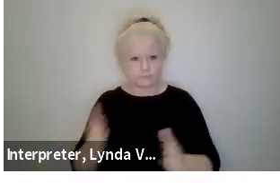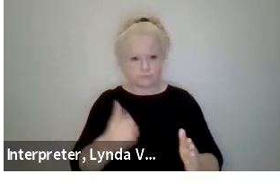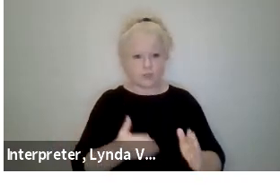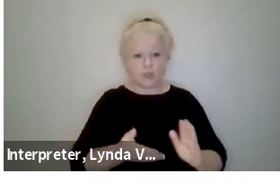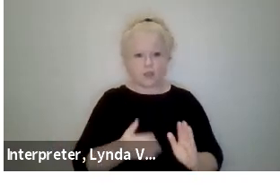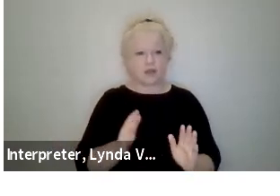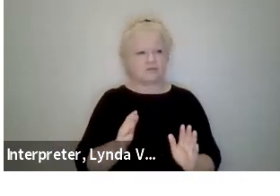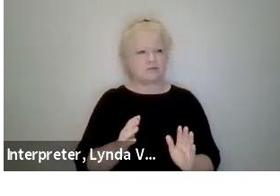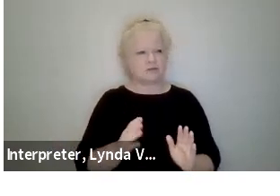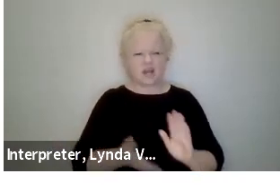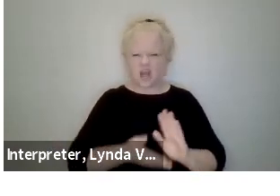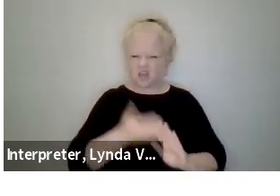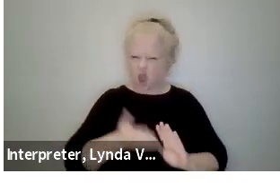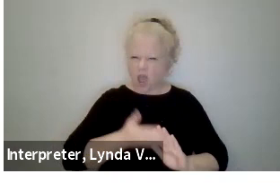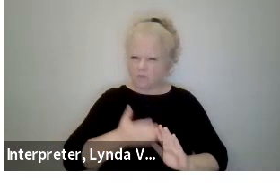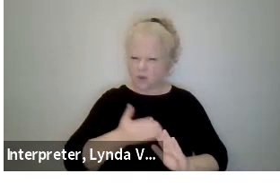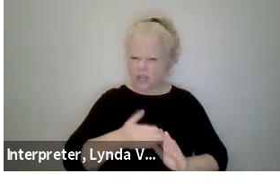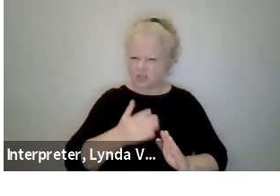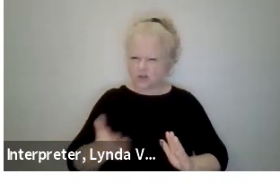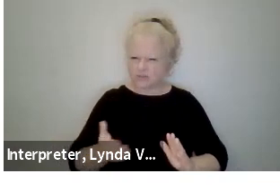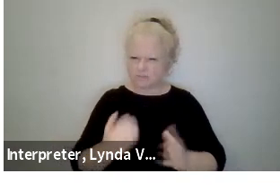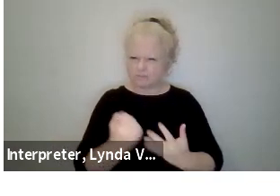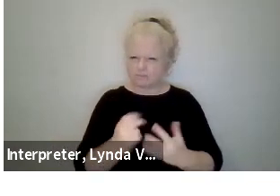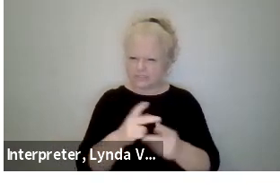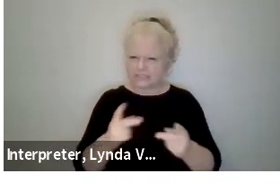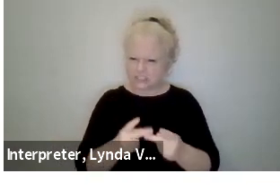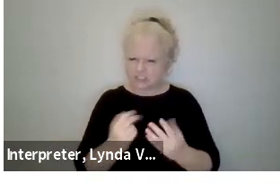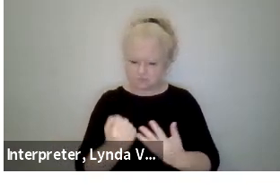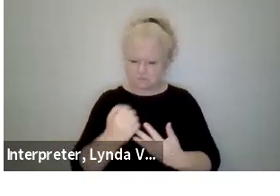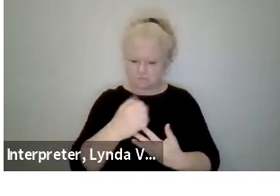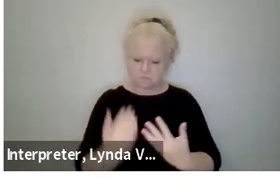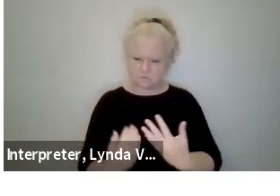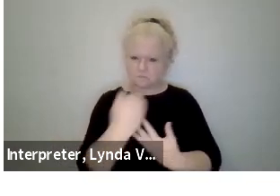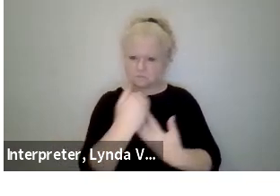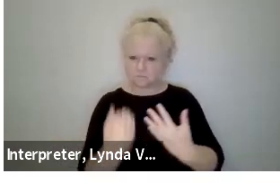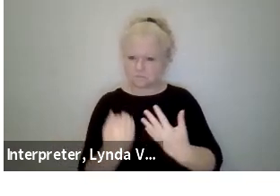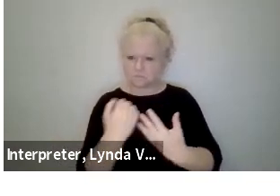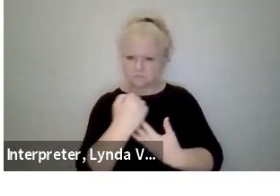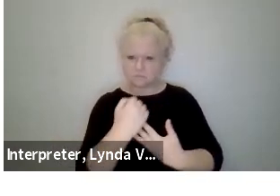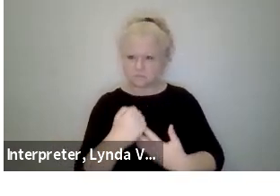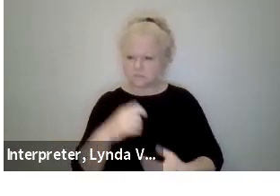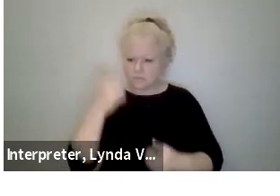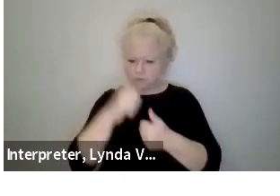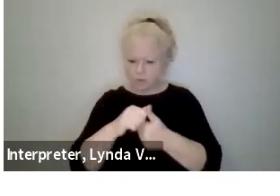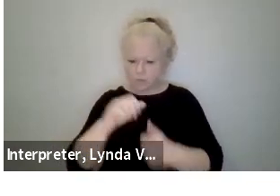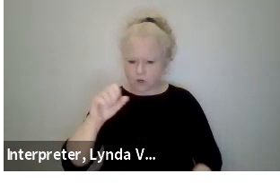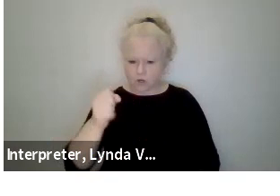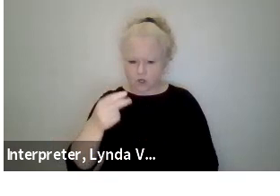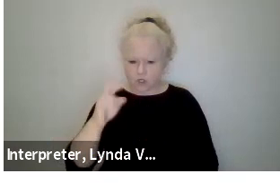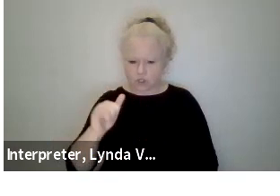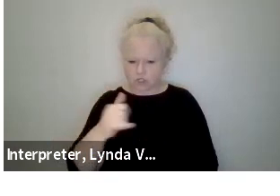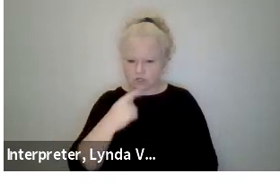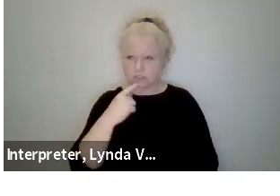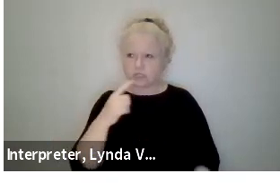operational shift type of positions that they were doing. I'm trying to remember with Sherry, because she had actually been